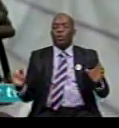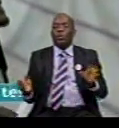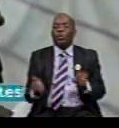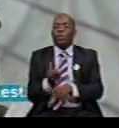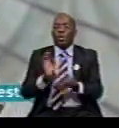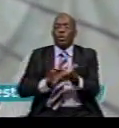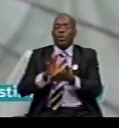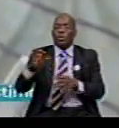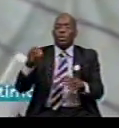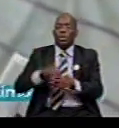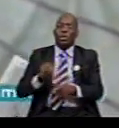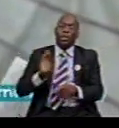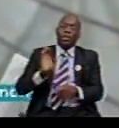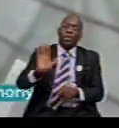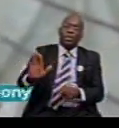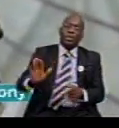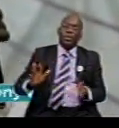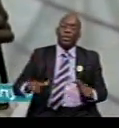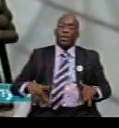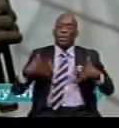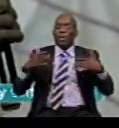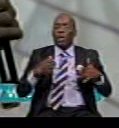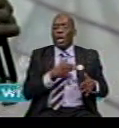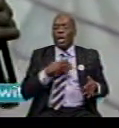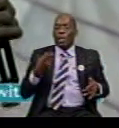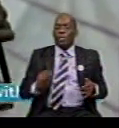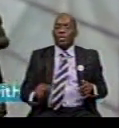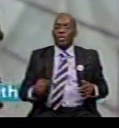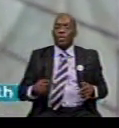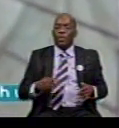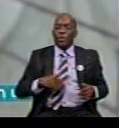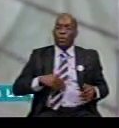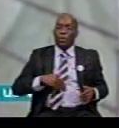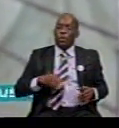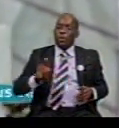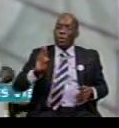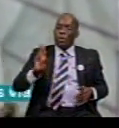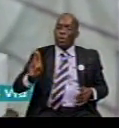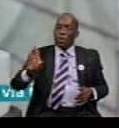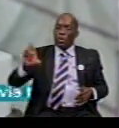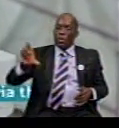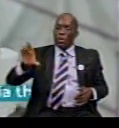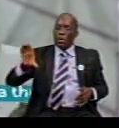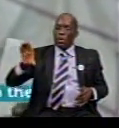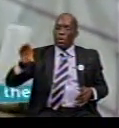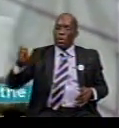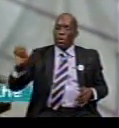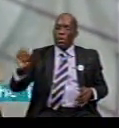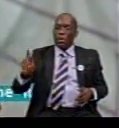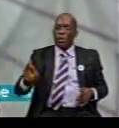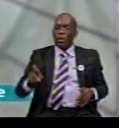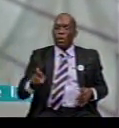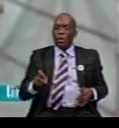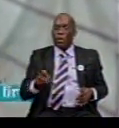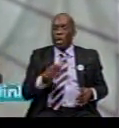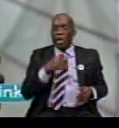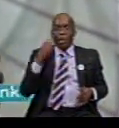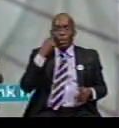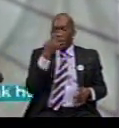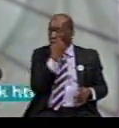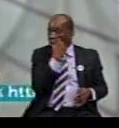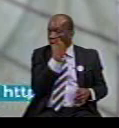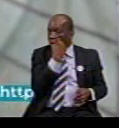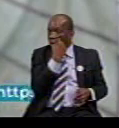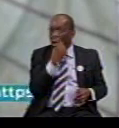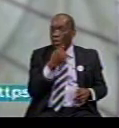ninu nkan to ndamu mi o sa ndamu mi lana go sele si mi agbon mo ri yato oju ina o ti nri na mo